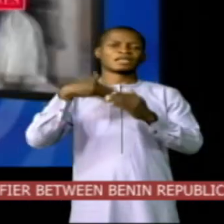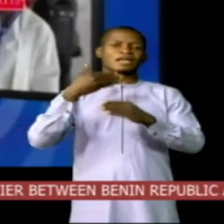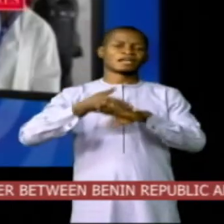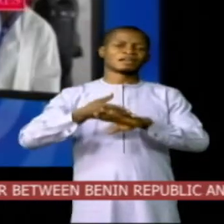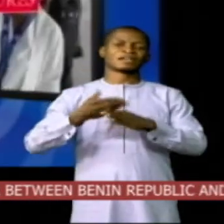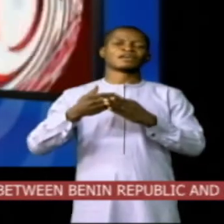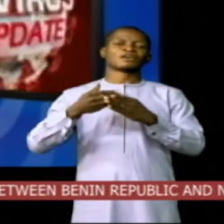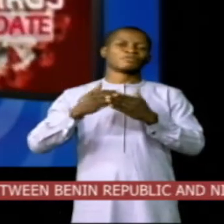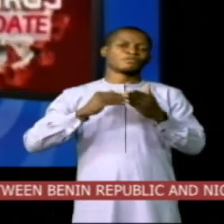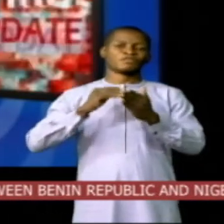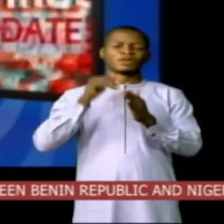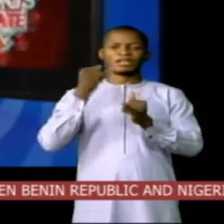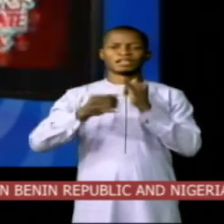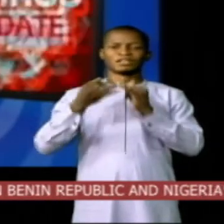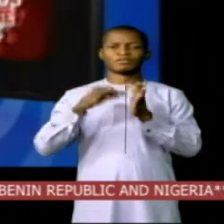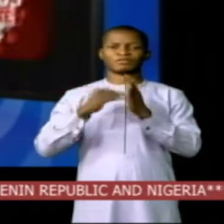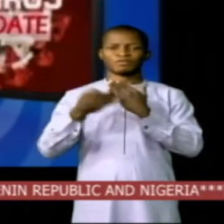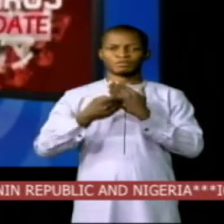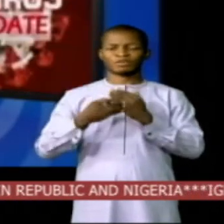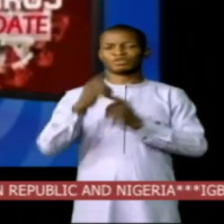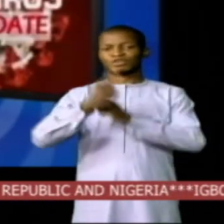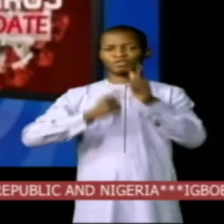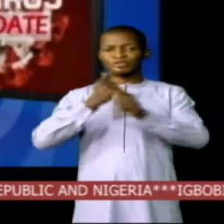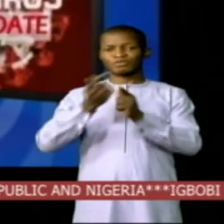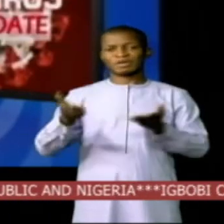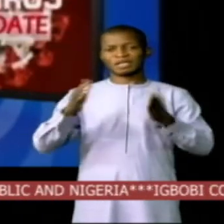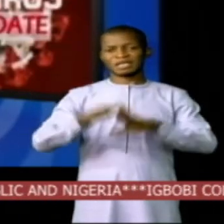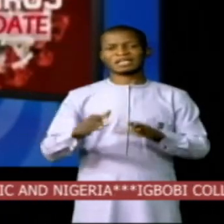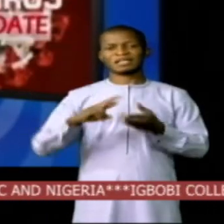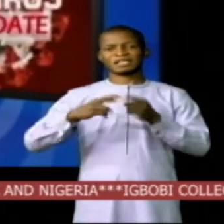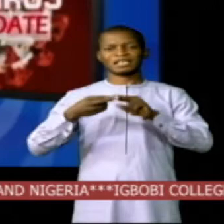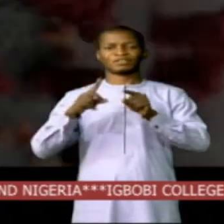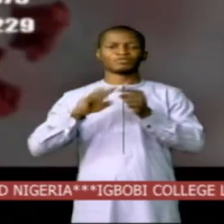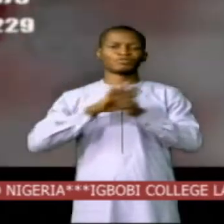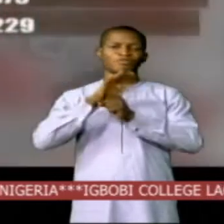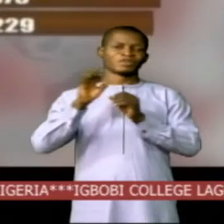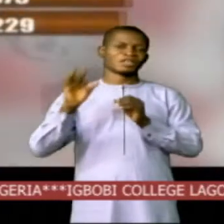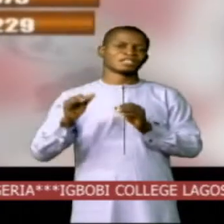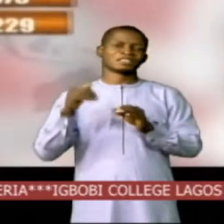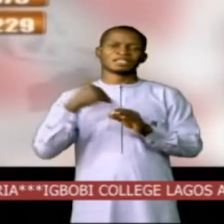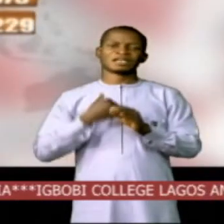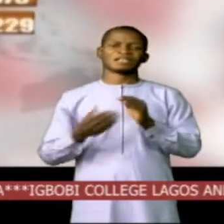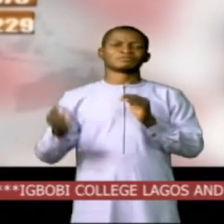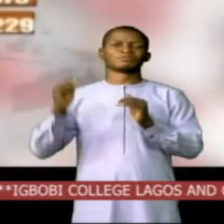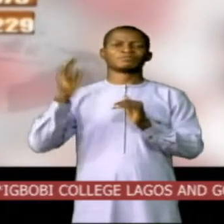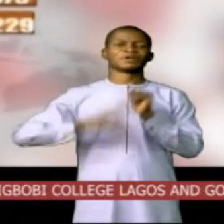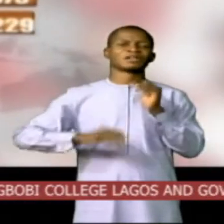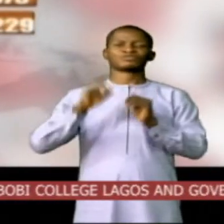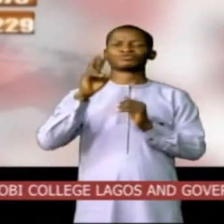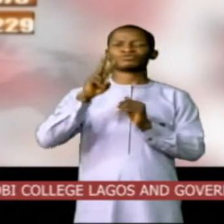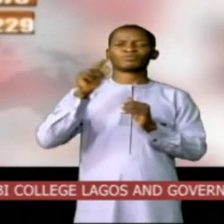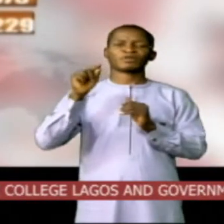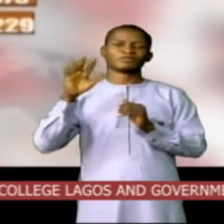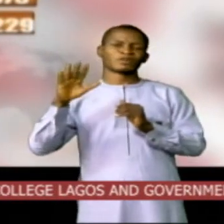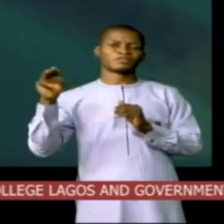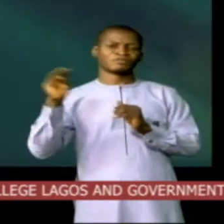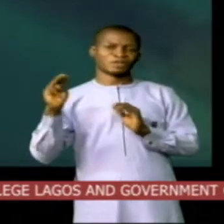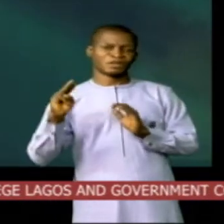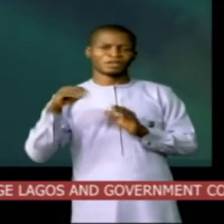February. Meanwhile, global deaths related to COVID-19 have surpassed 2.5 million. In